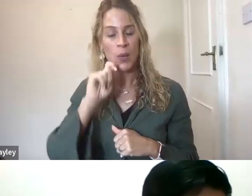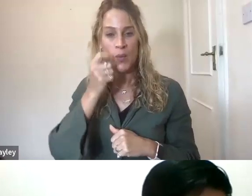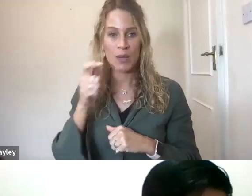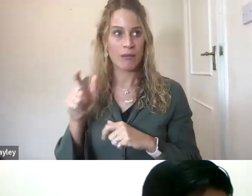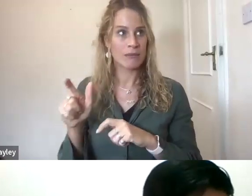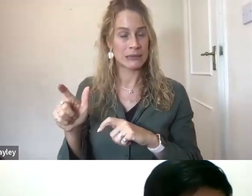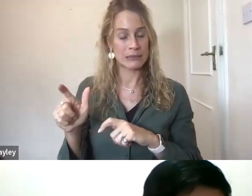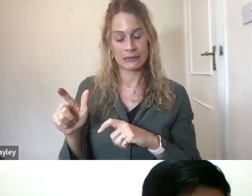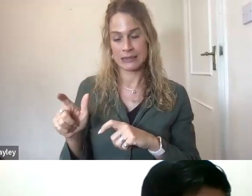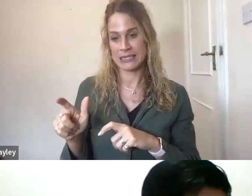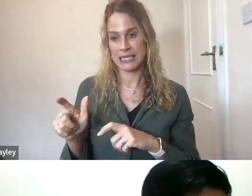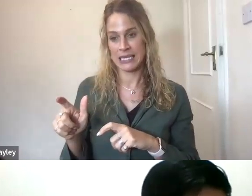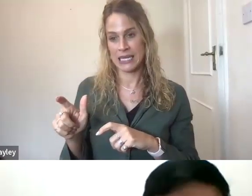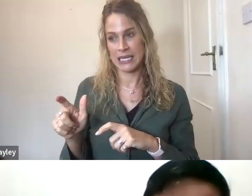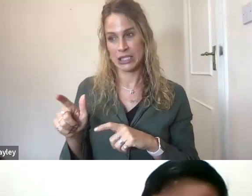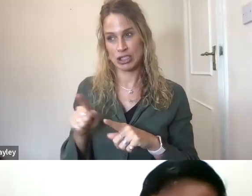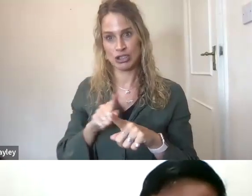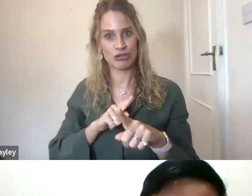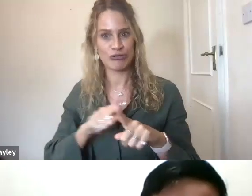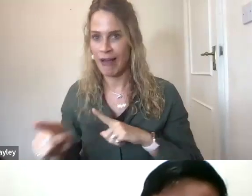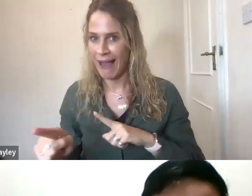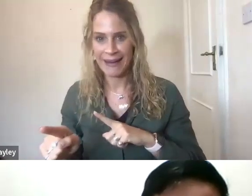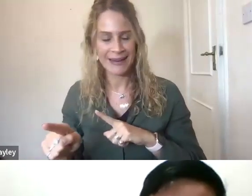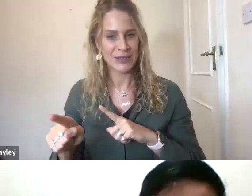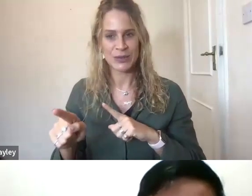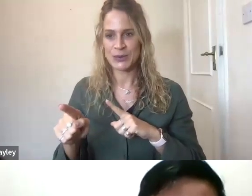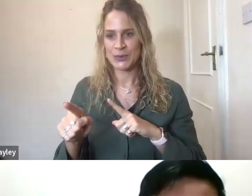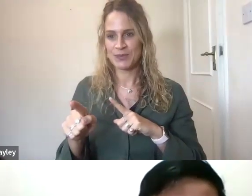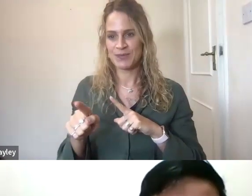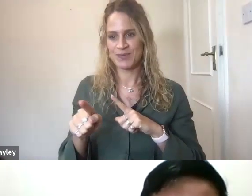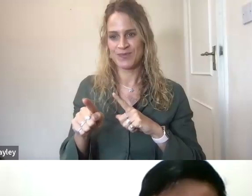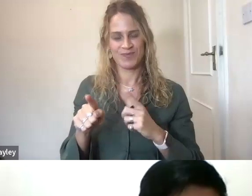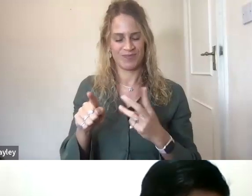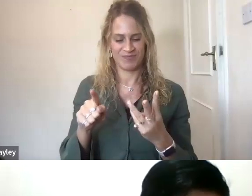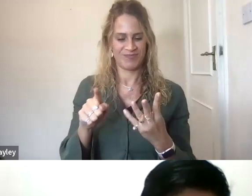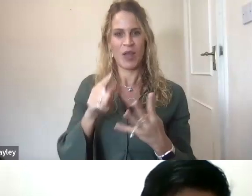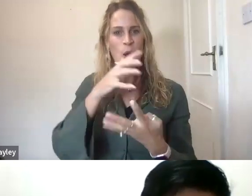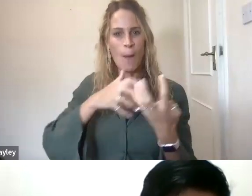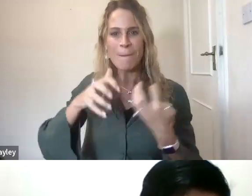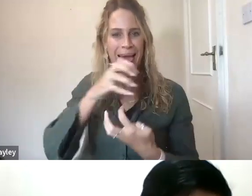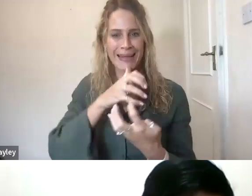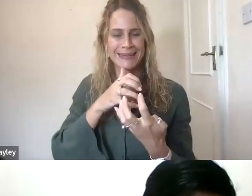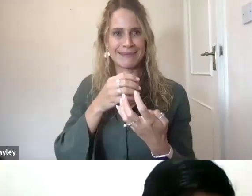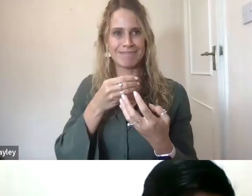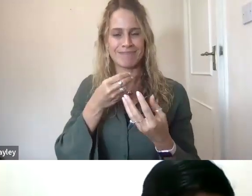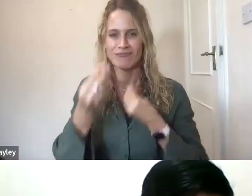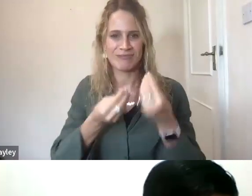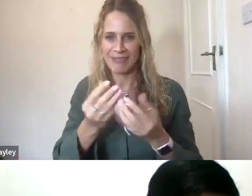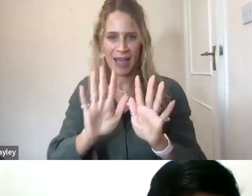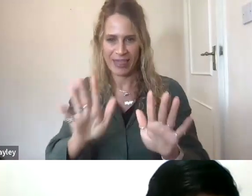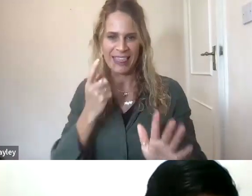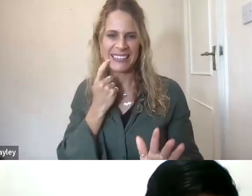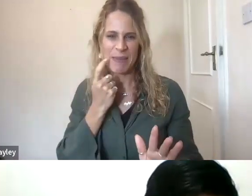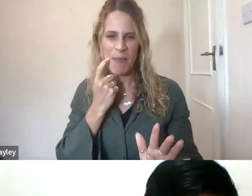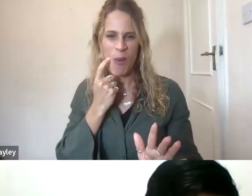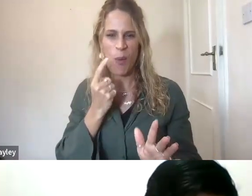my I'll try not to contextualize them so much because they're pretty straightforward. And before I start,